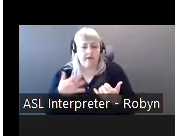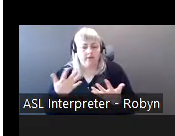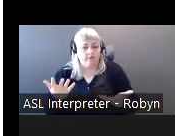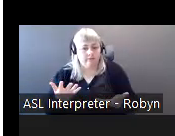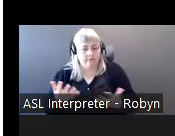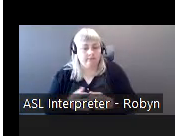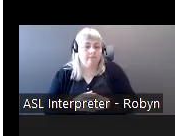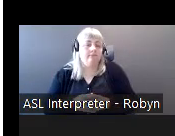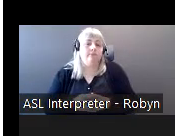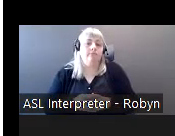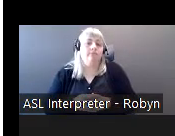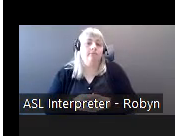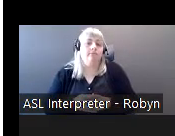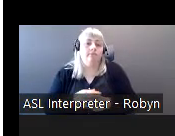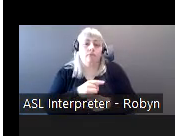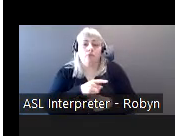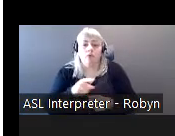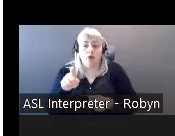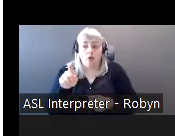What might you need?